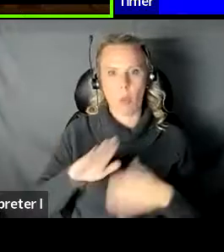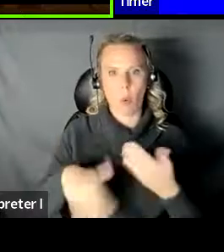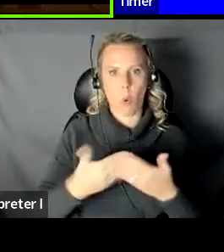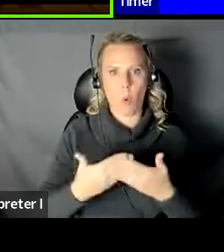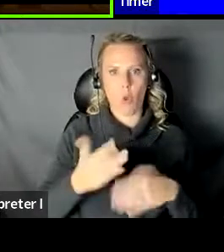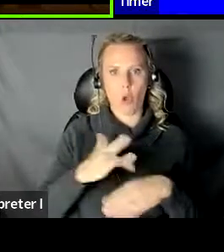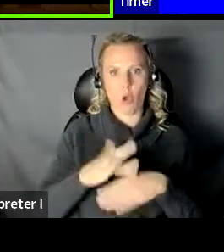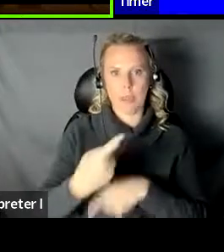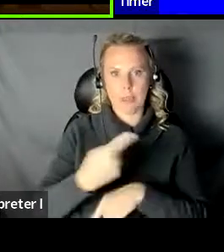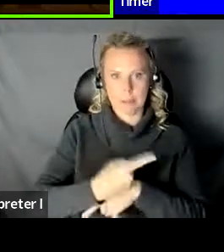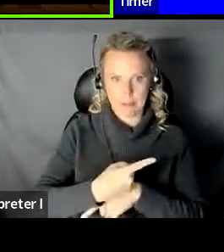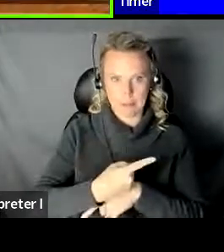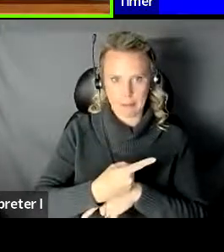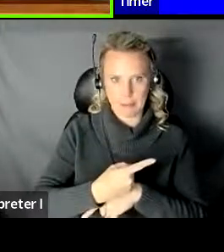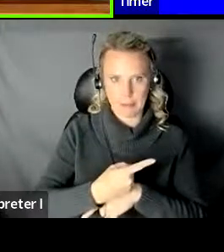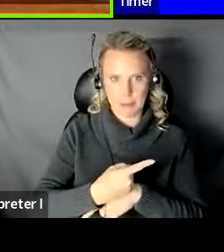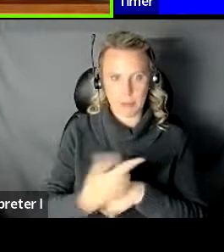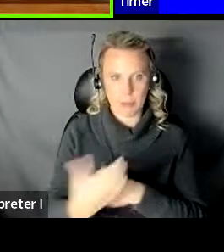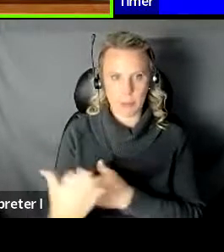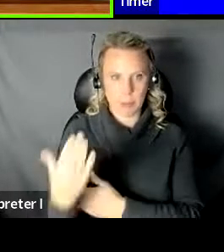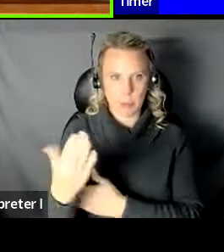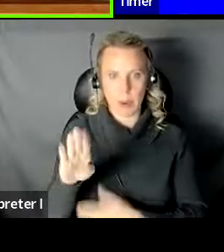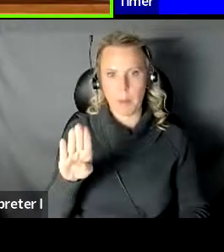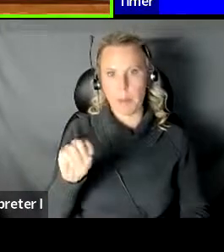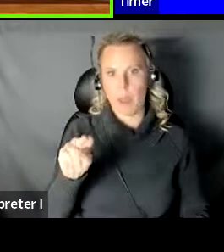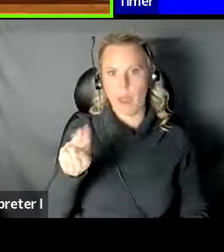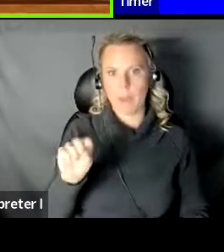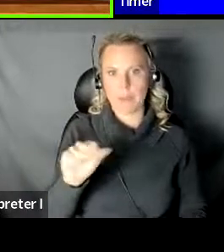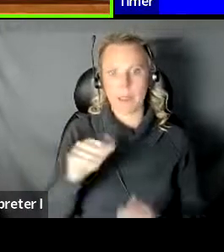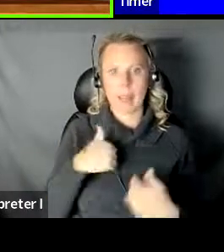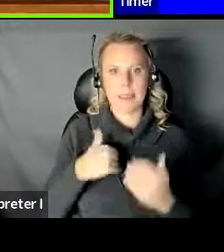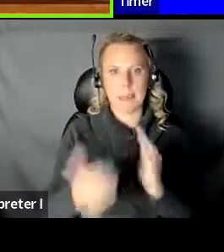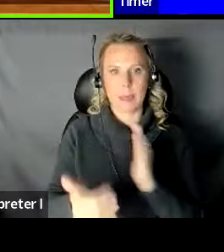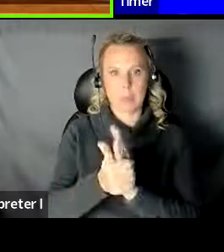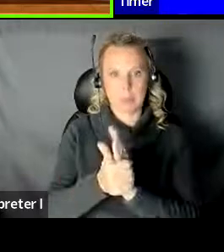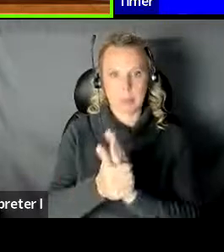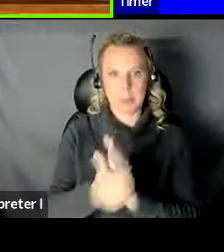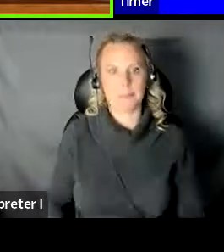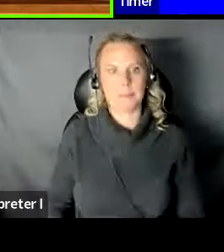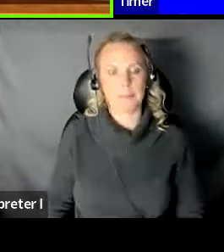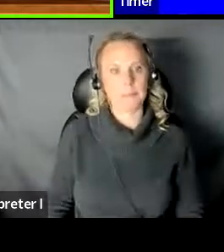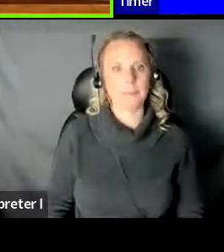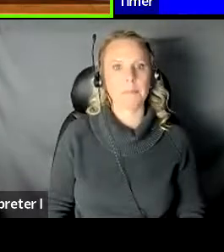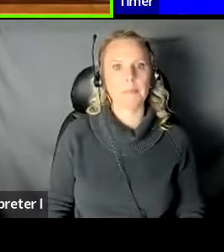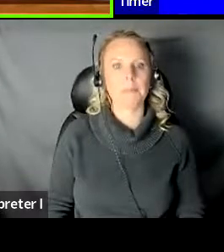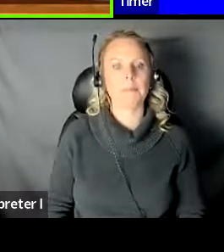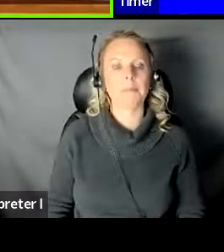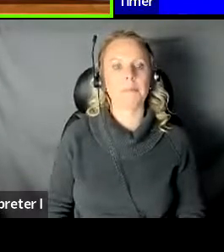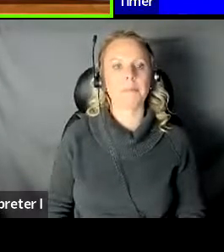today. And Councilmember Bonds has an amendment. Councilmember Bonds.